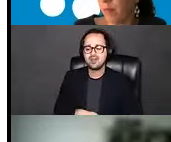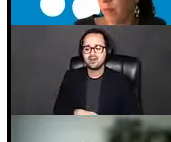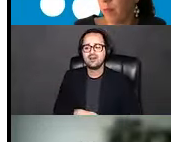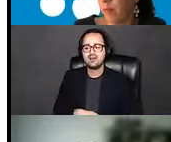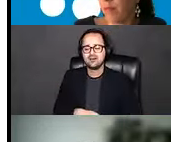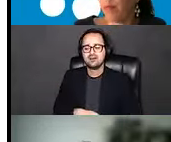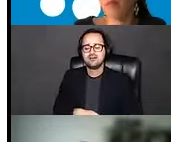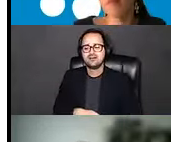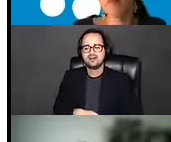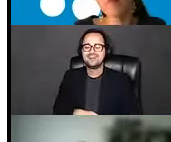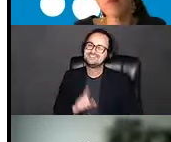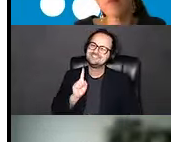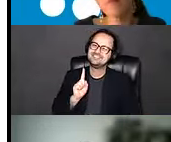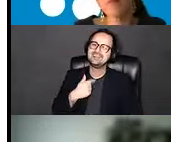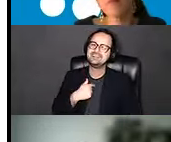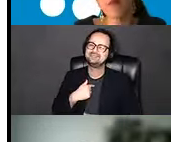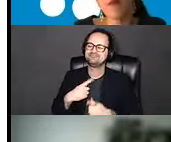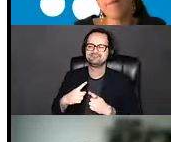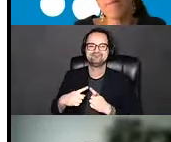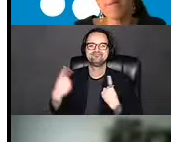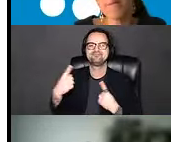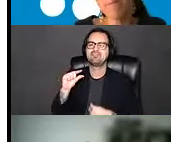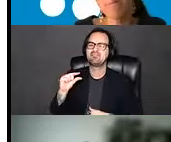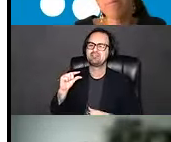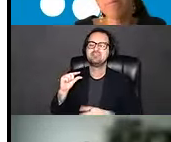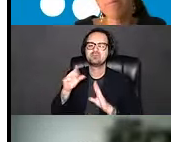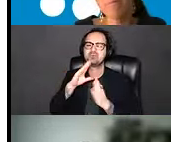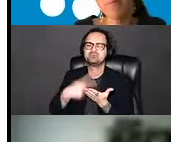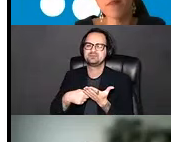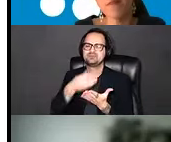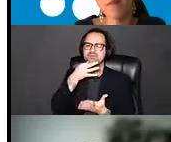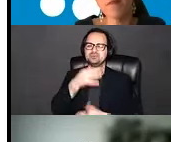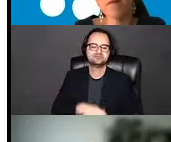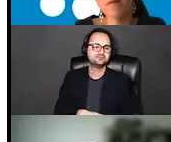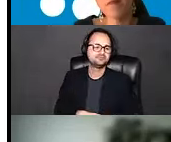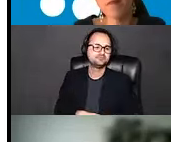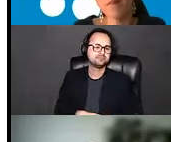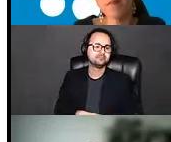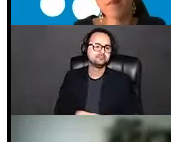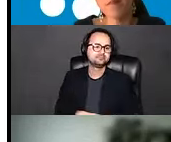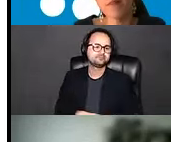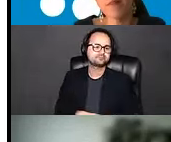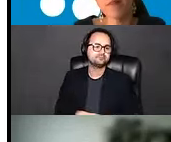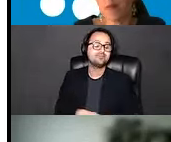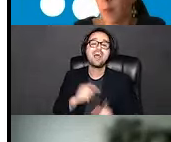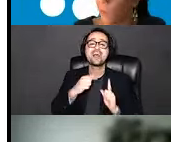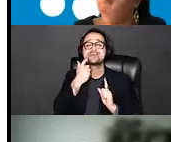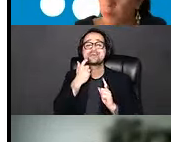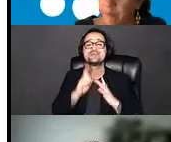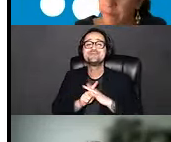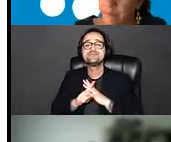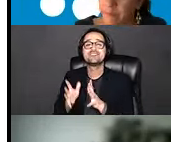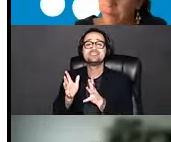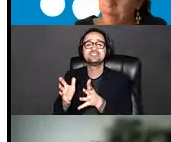think that there's an argument to be made against that concern, and we'll talk about that in a minute. This came up in the chat. There's an inclination